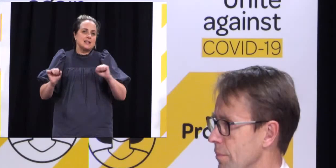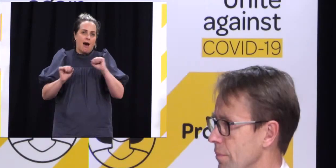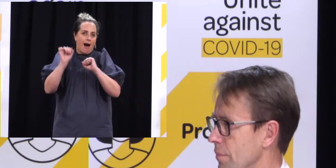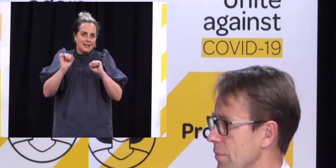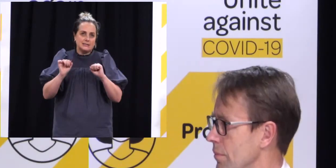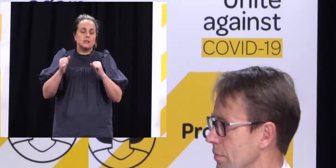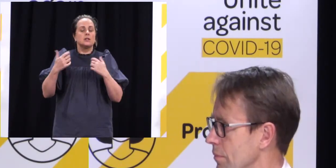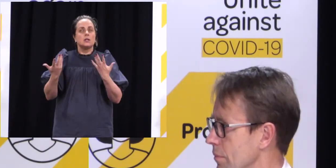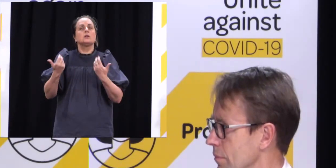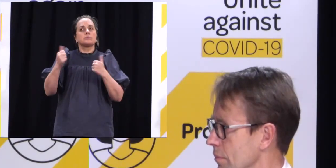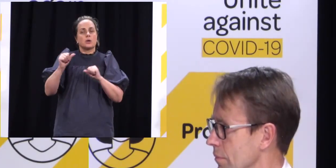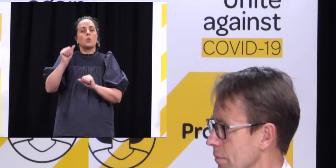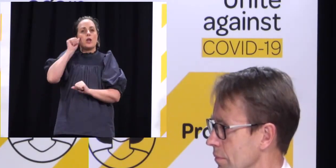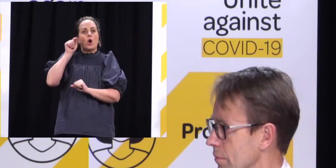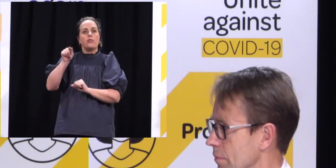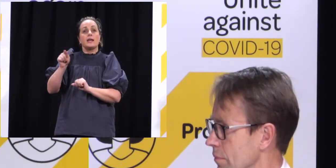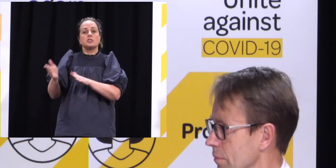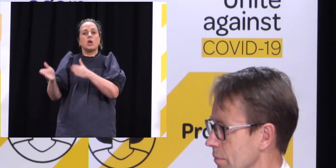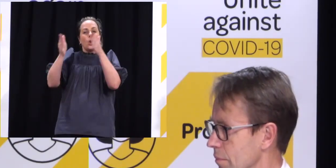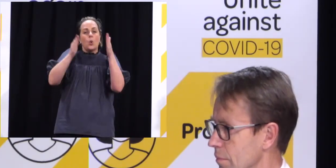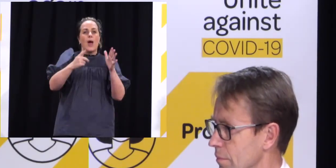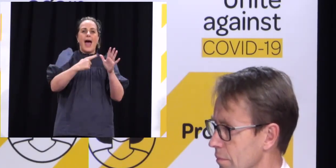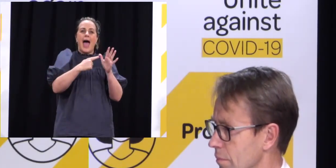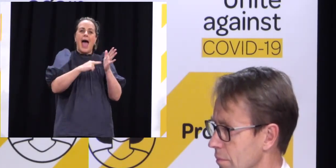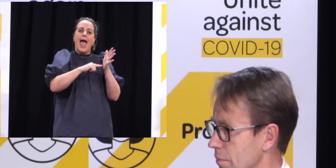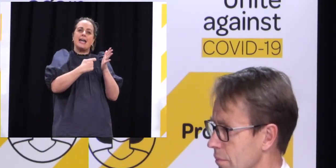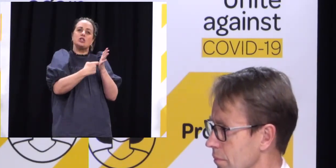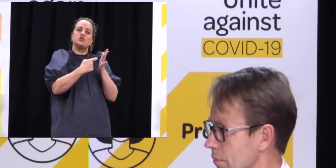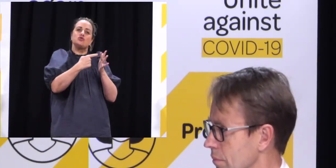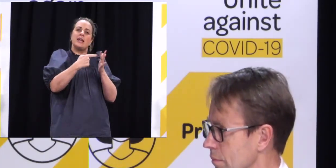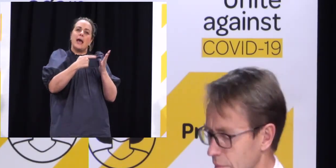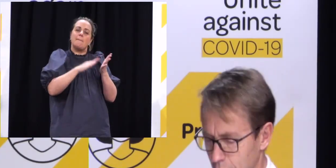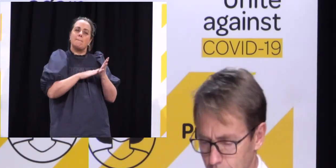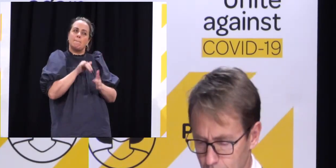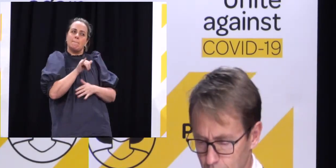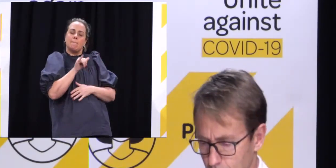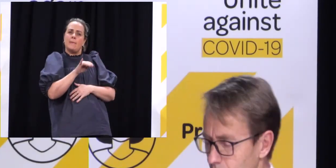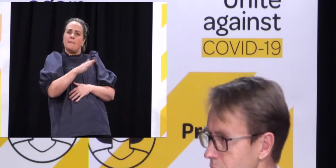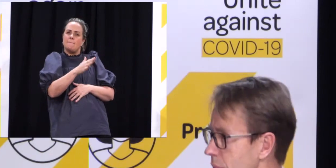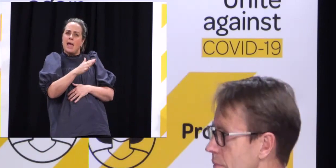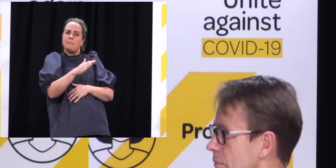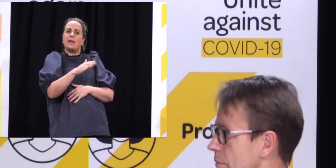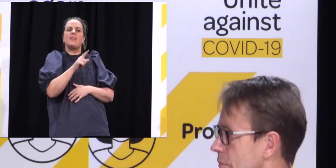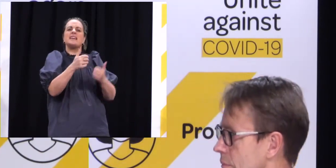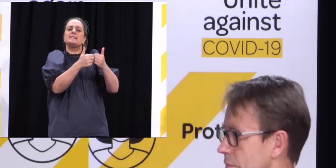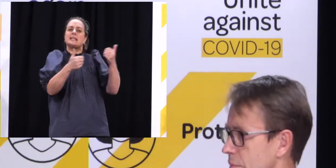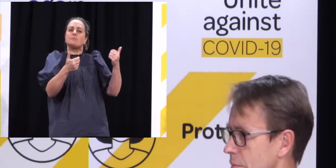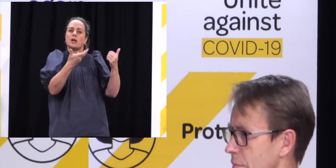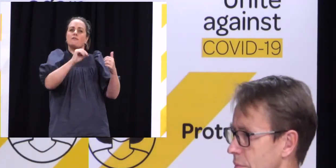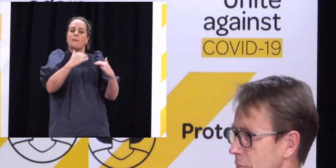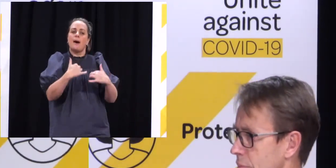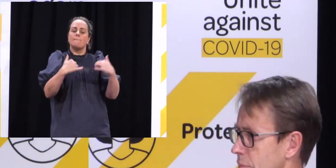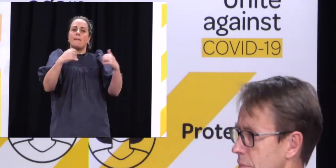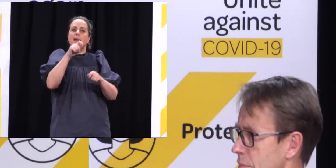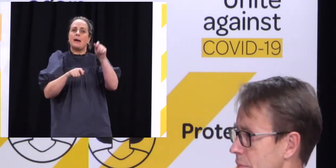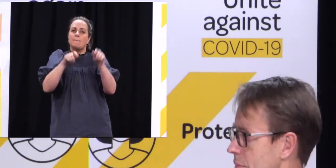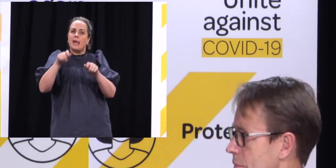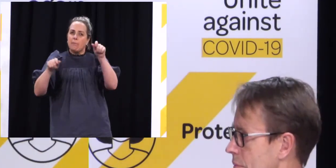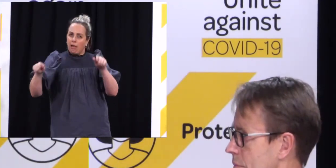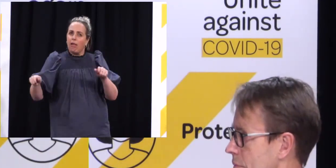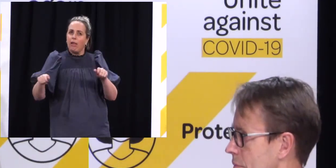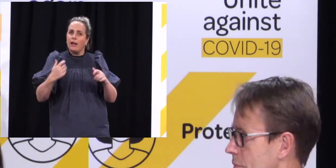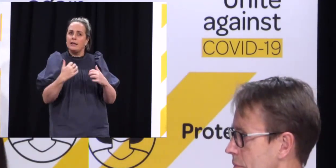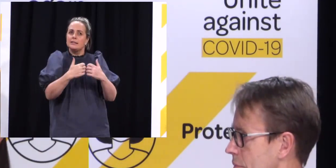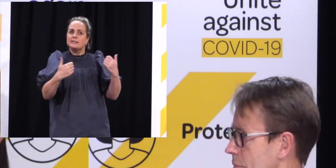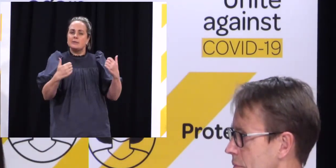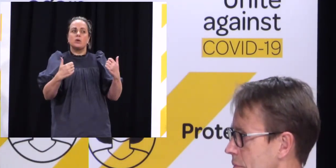the question of the atrium, which is separated from the public, and the public area, as public health keep reminding us, is